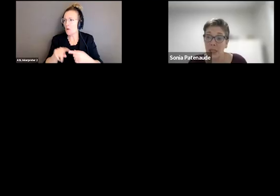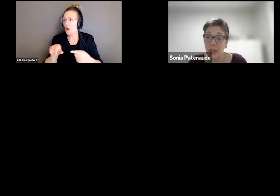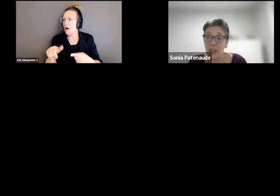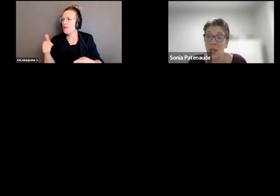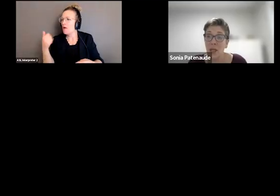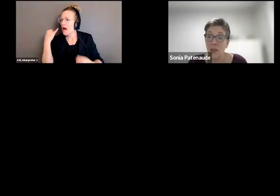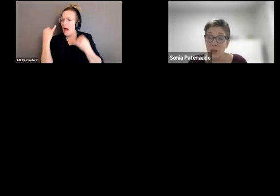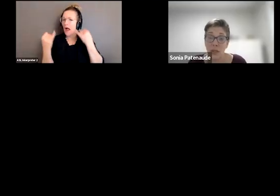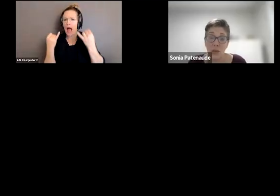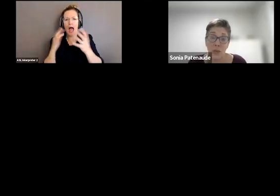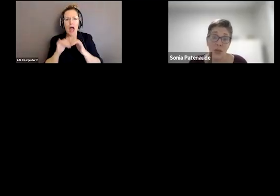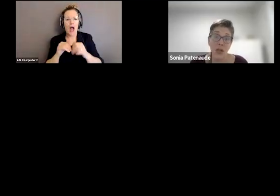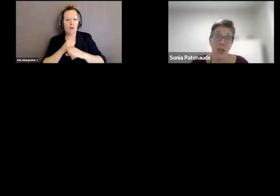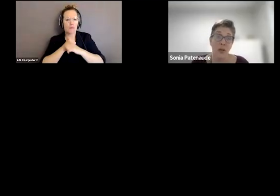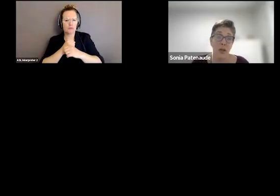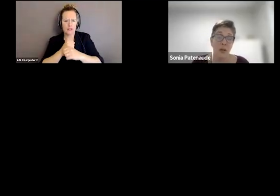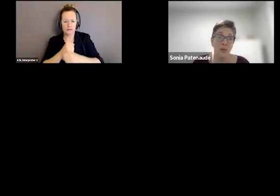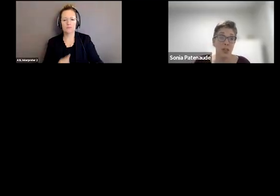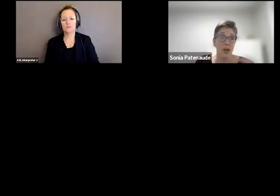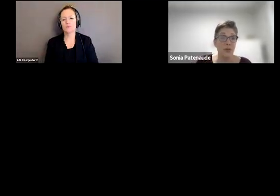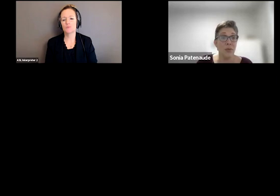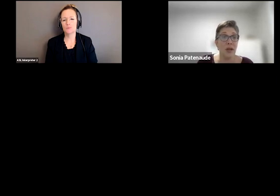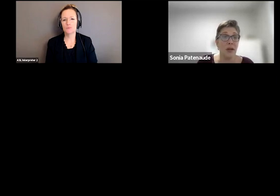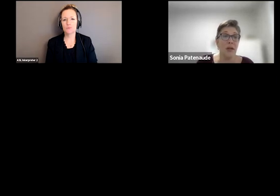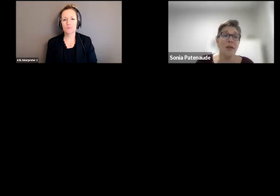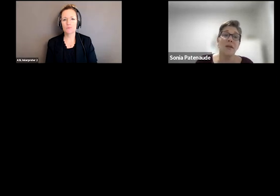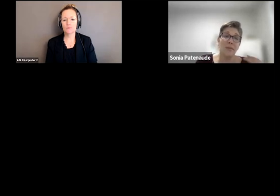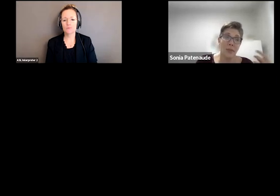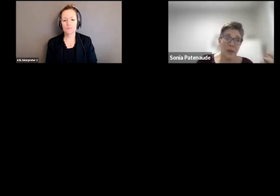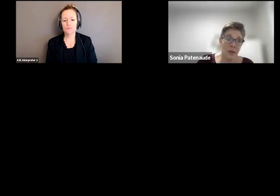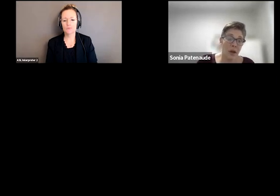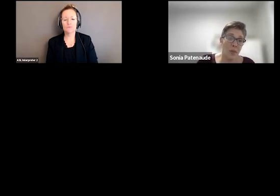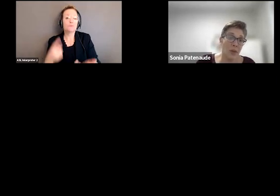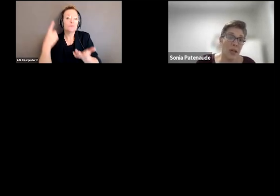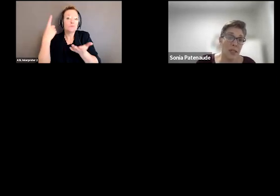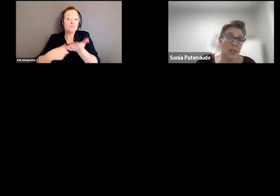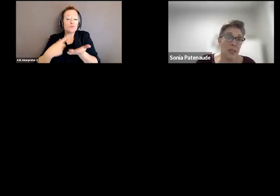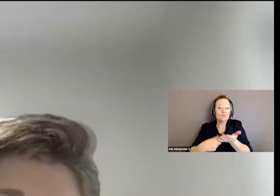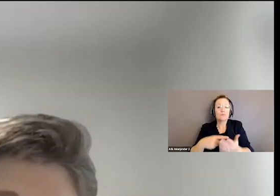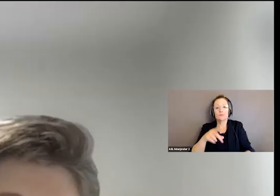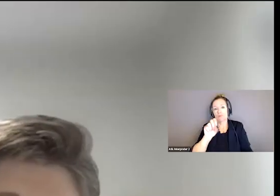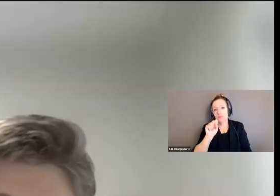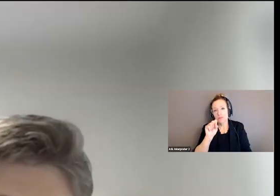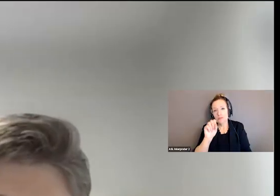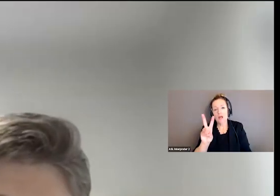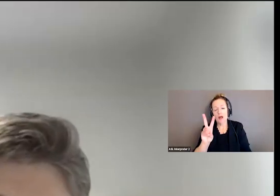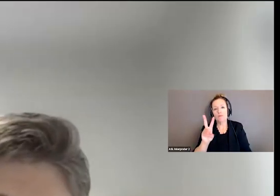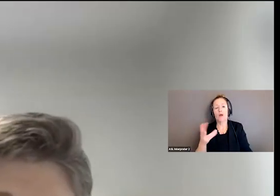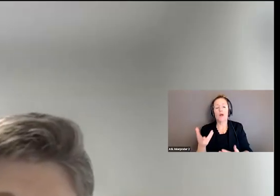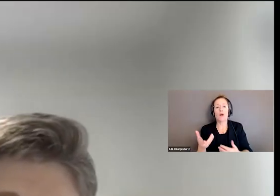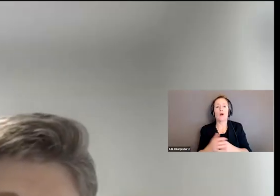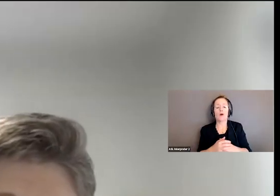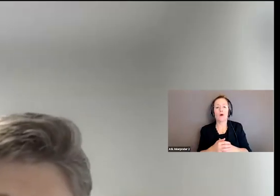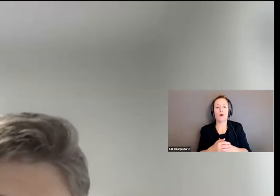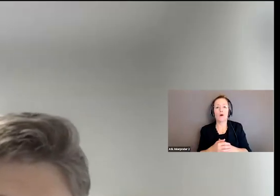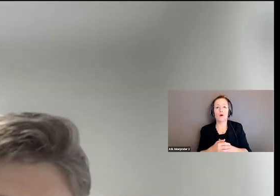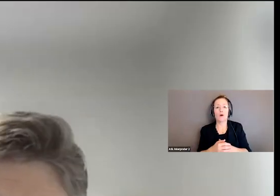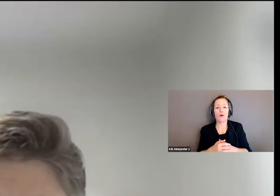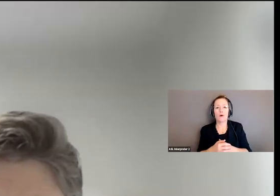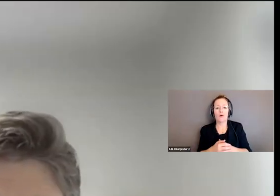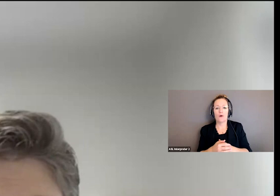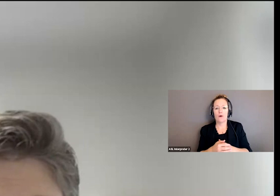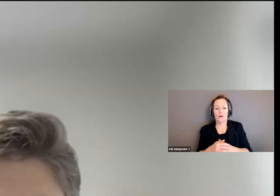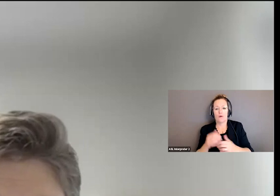order to protect it? Certainly when we're talking about software, the copyright is always